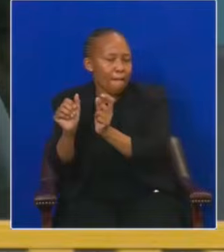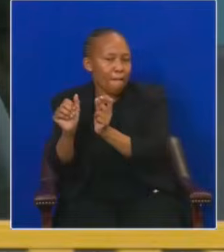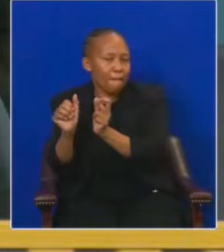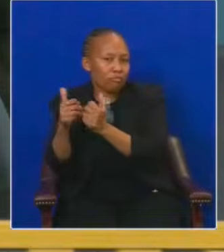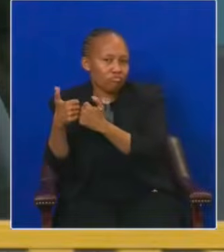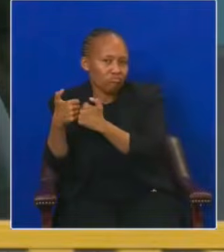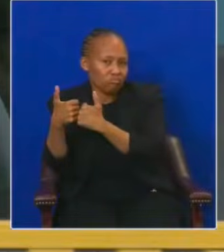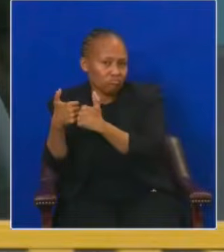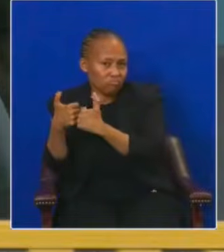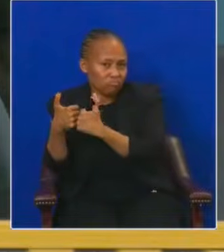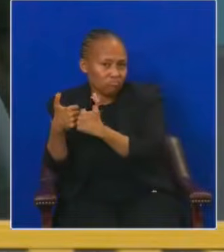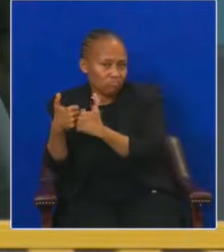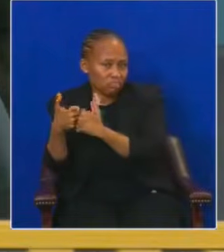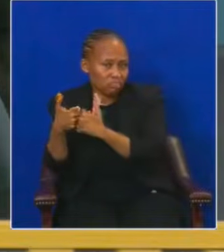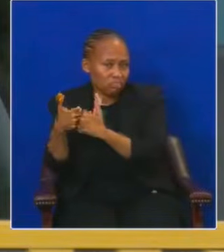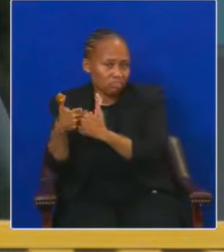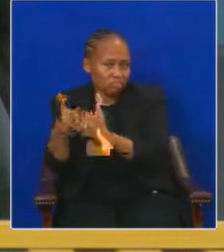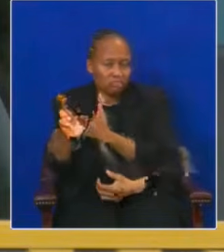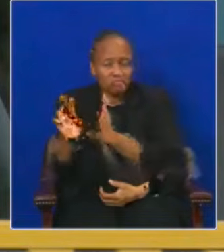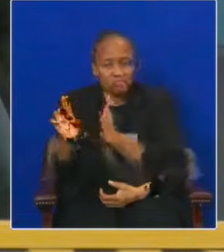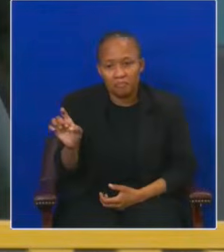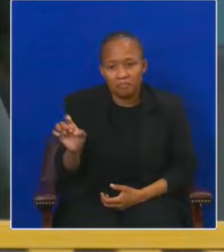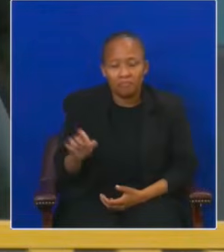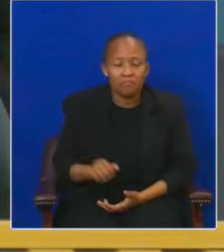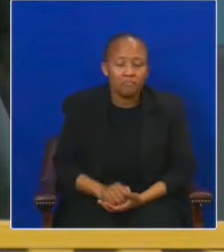Thank you,